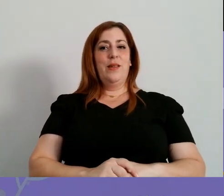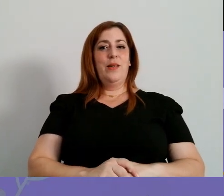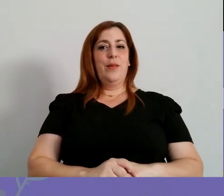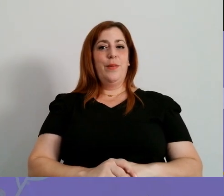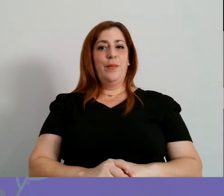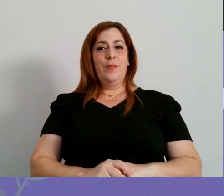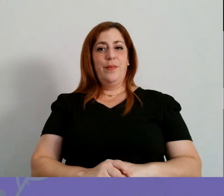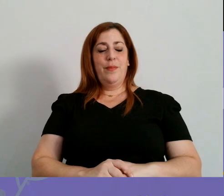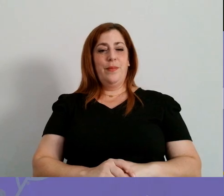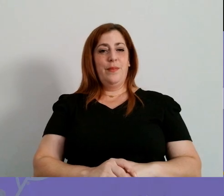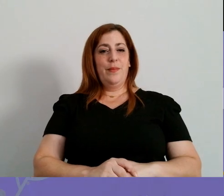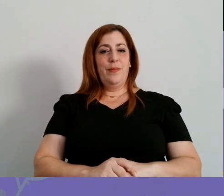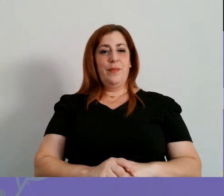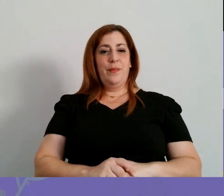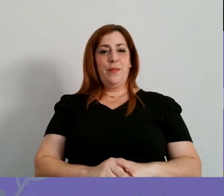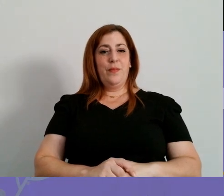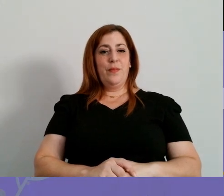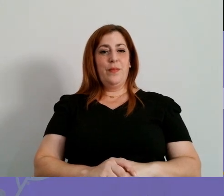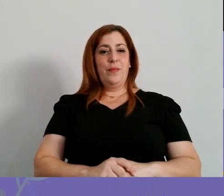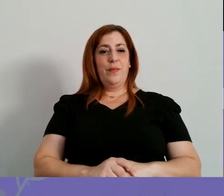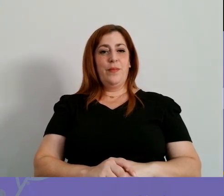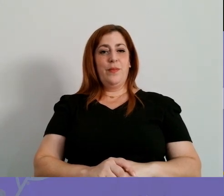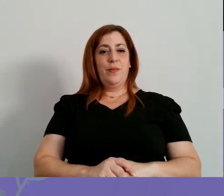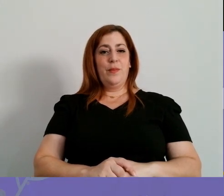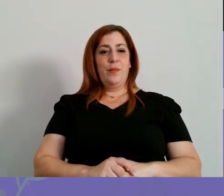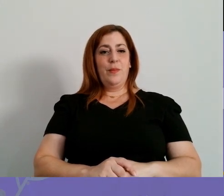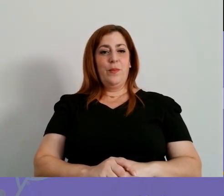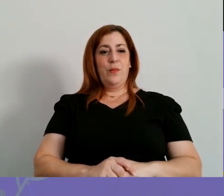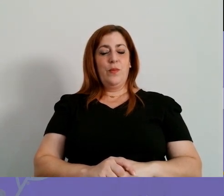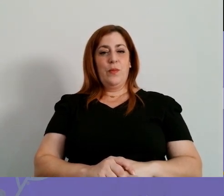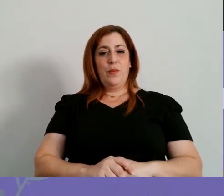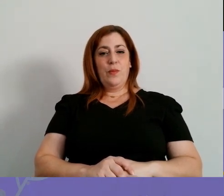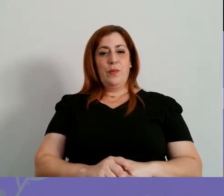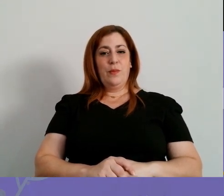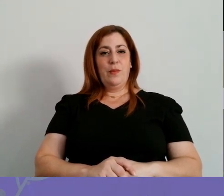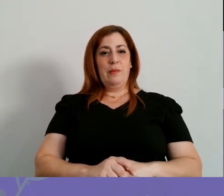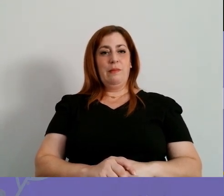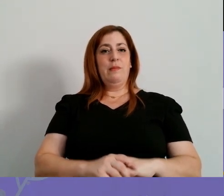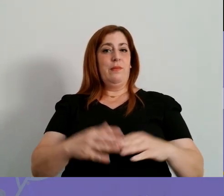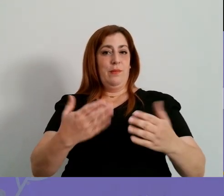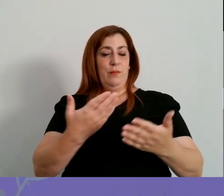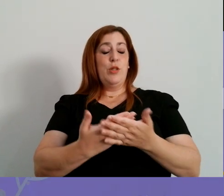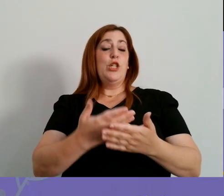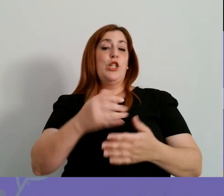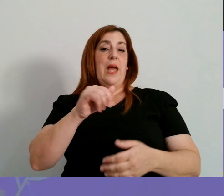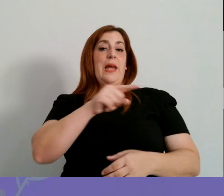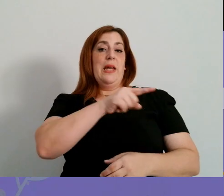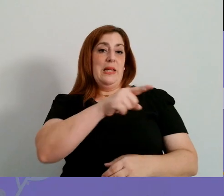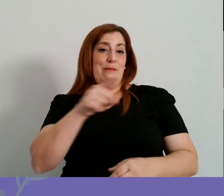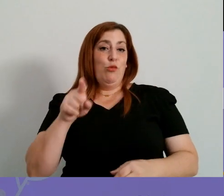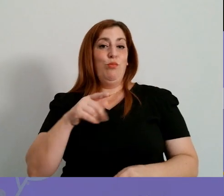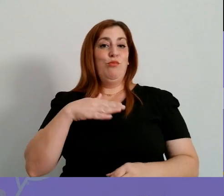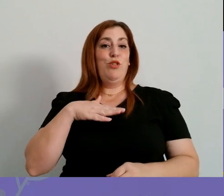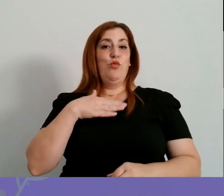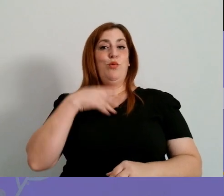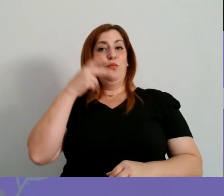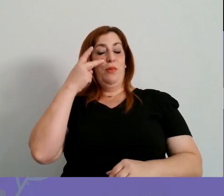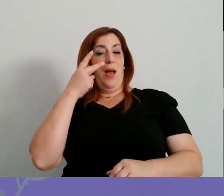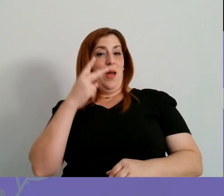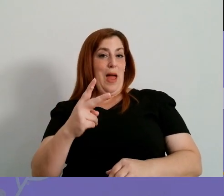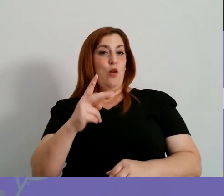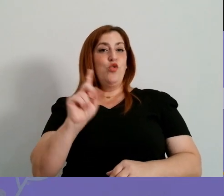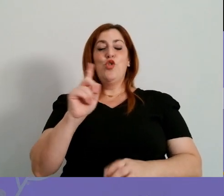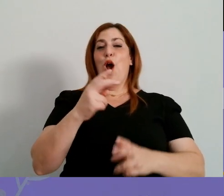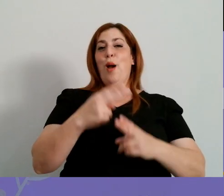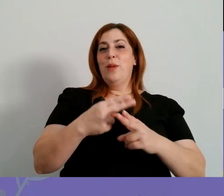Could you put the link for neuroadvocacy.eu in the, if anyone wants to check out the campaign